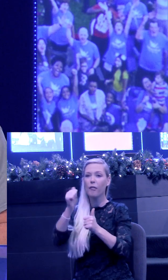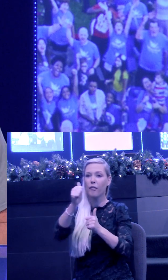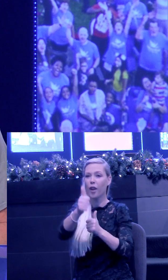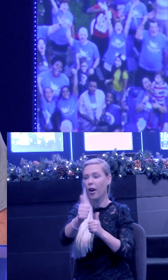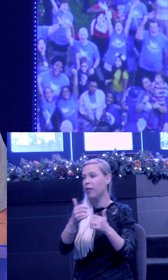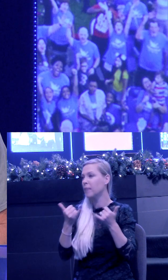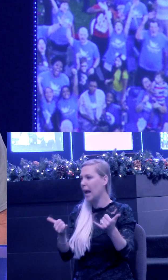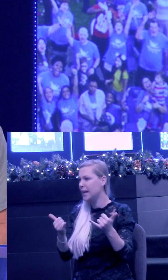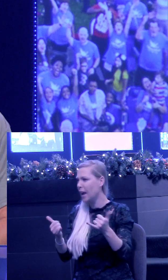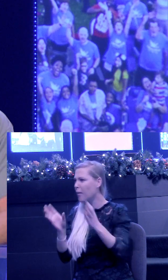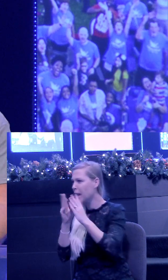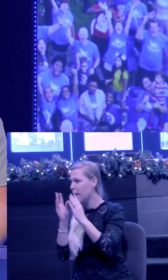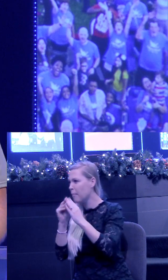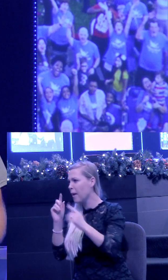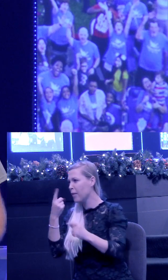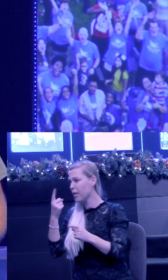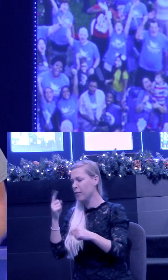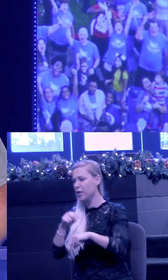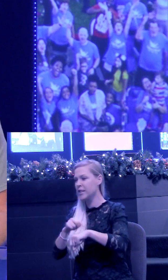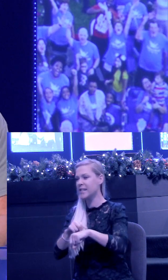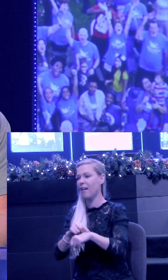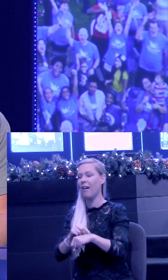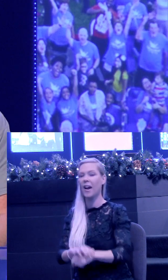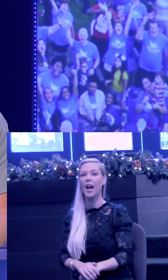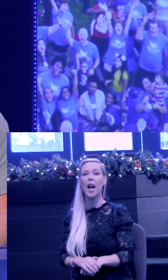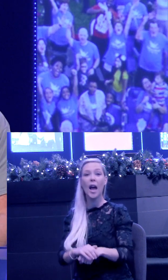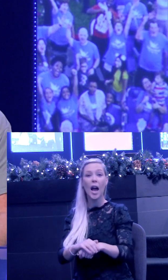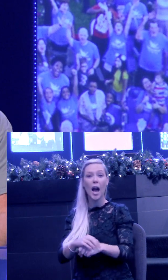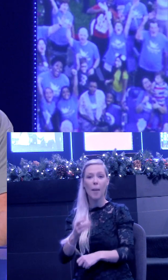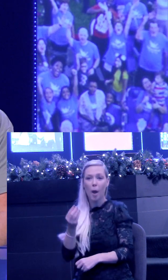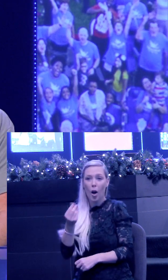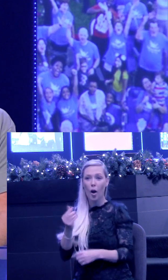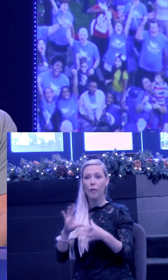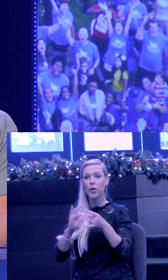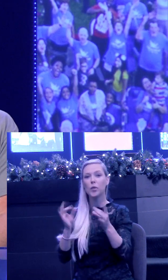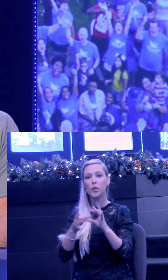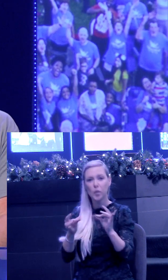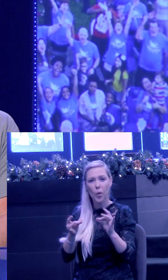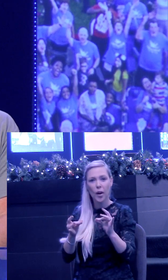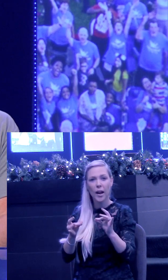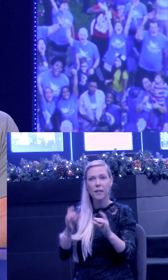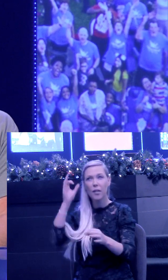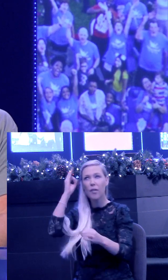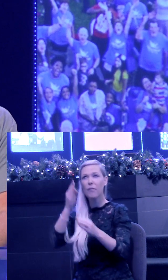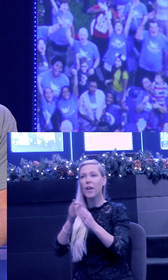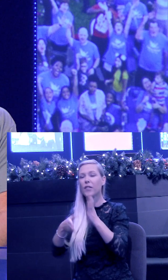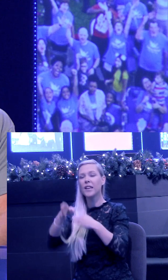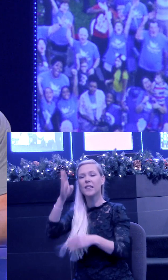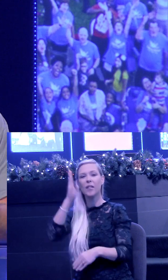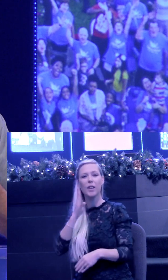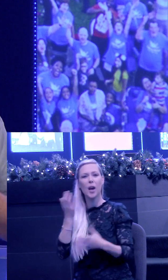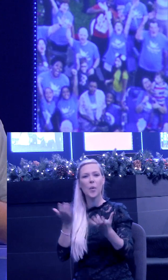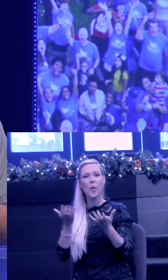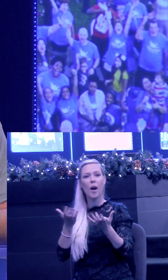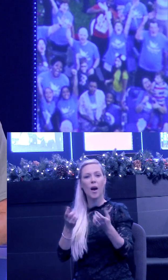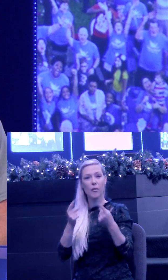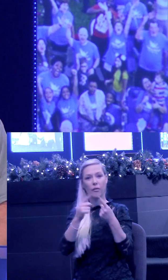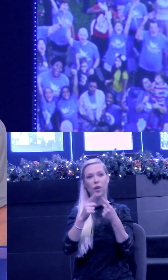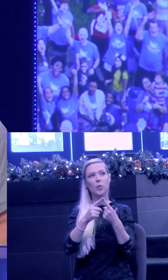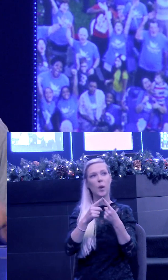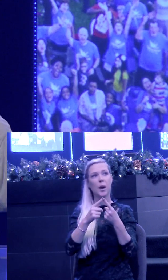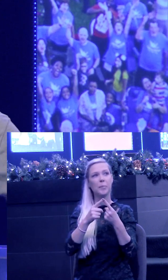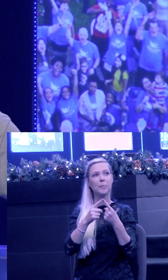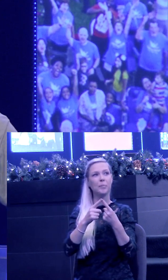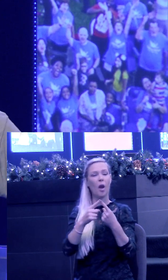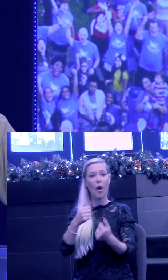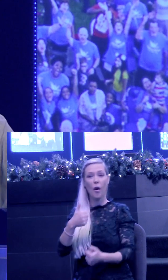that way. A couple of stories that I want to highlight about the faithfulness of God. The first one is a personal one,